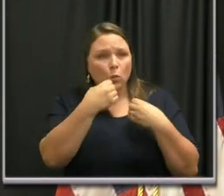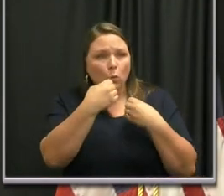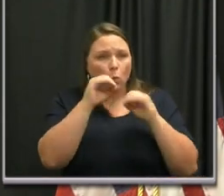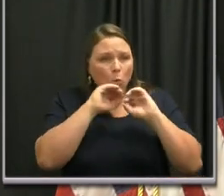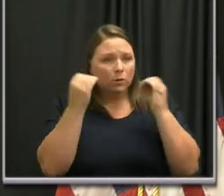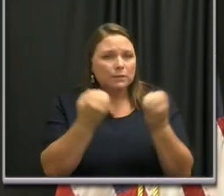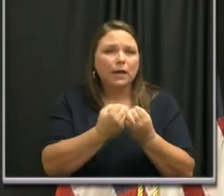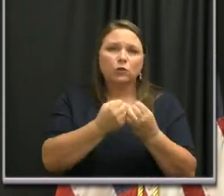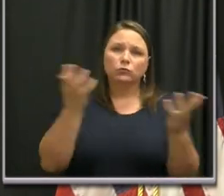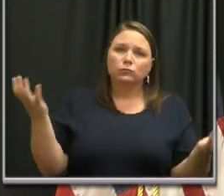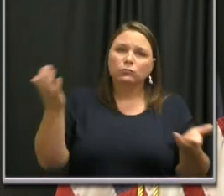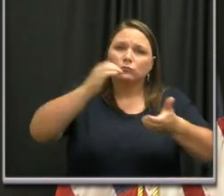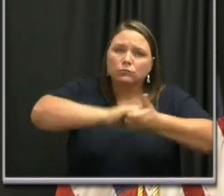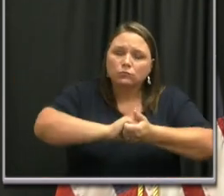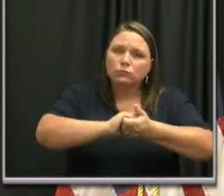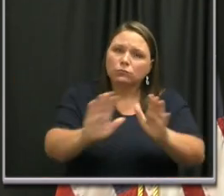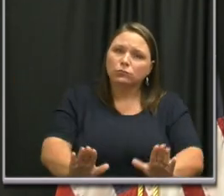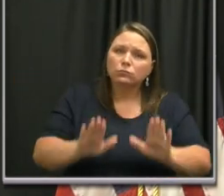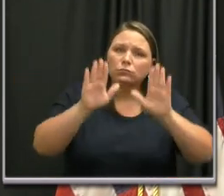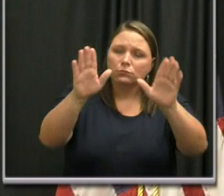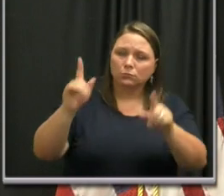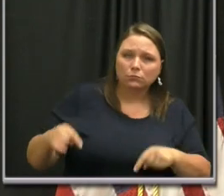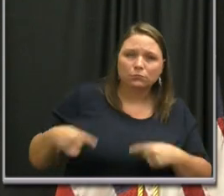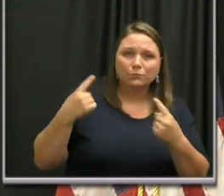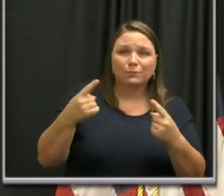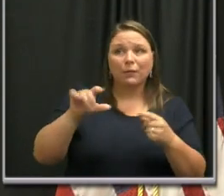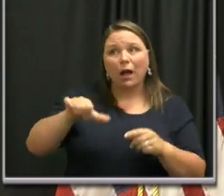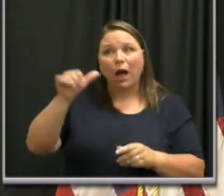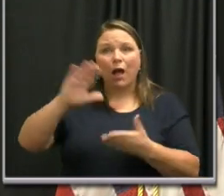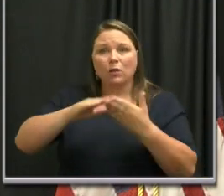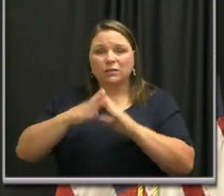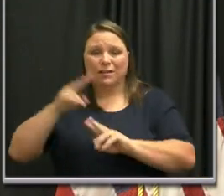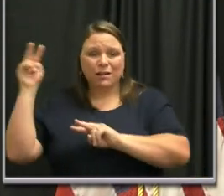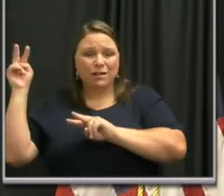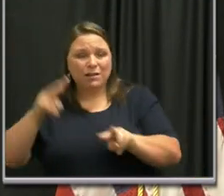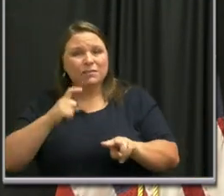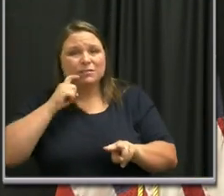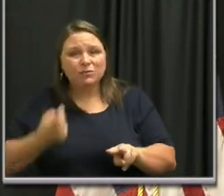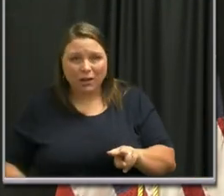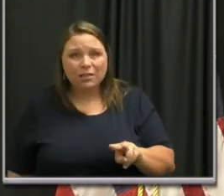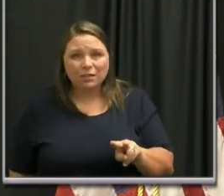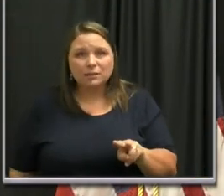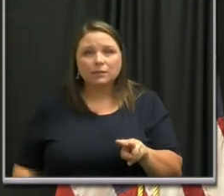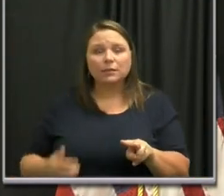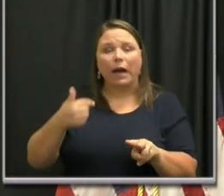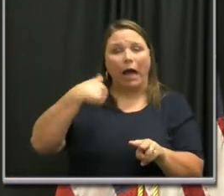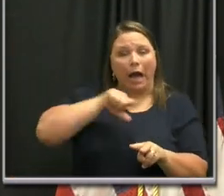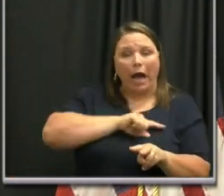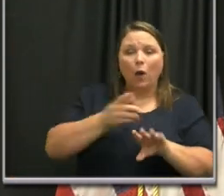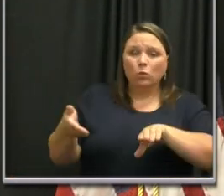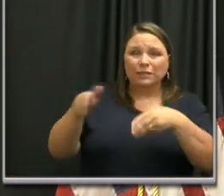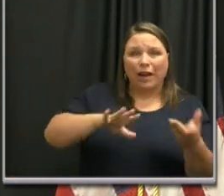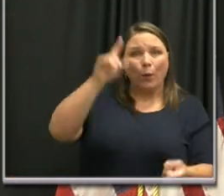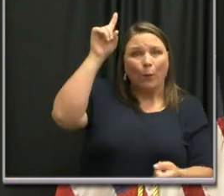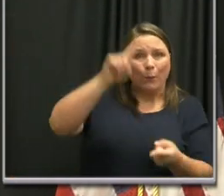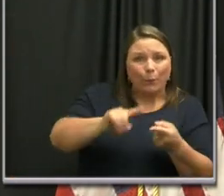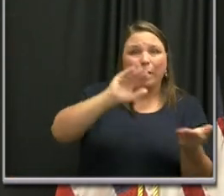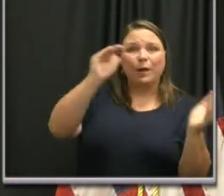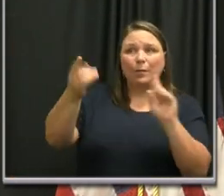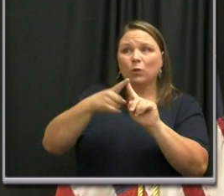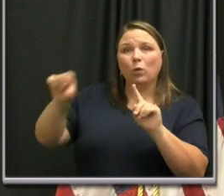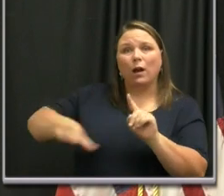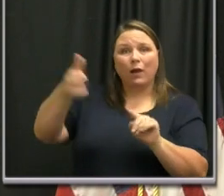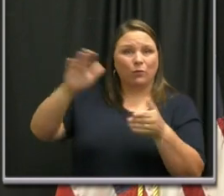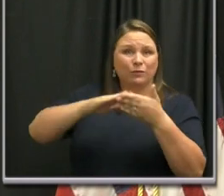way. It's kind of the envy of other cities. And many fewer people have died than in other cities our